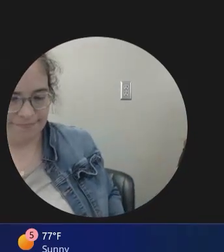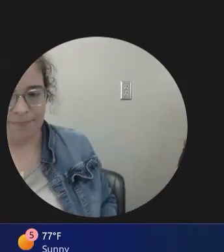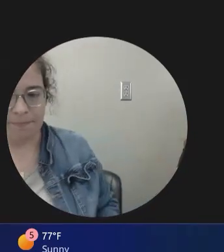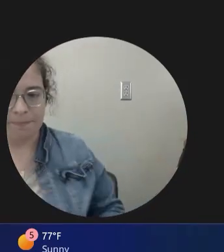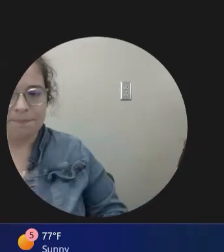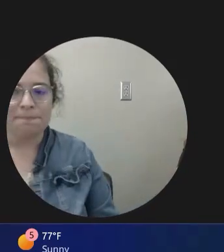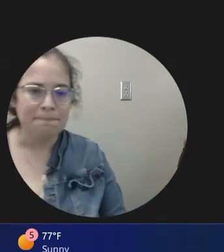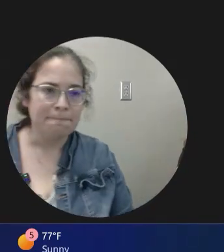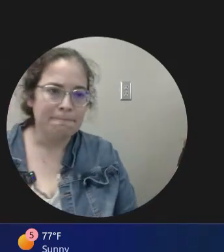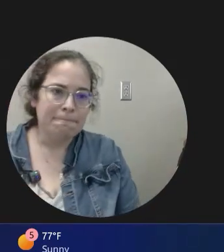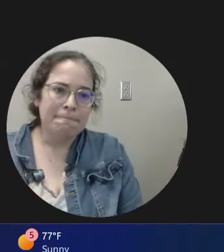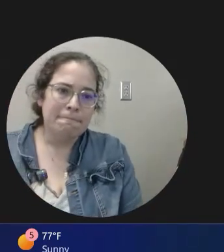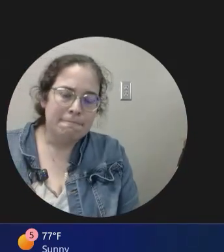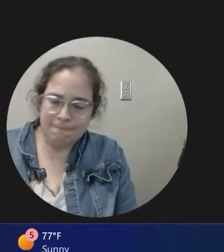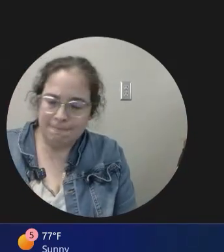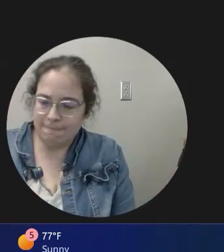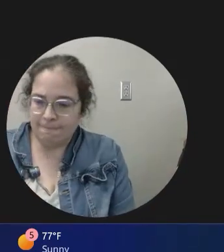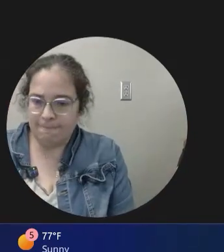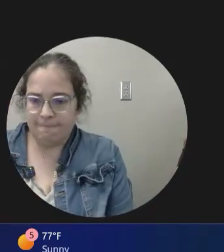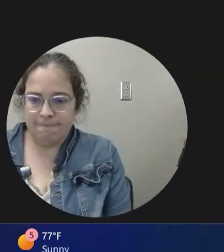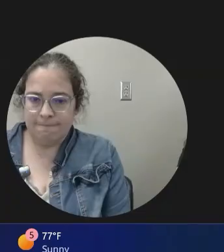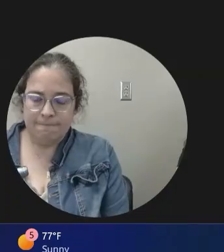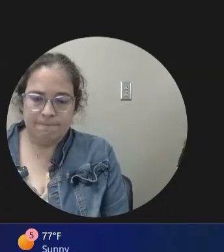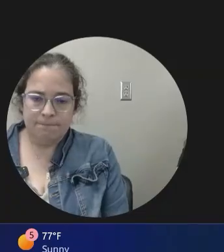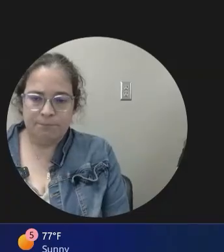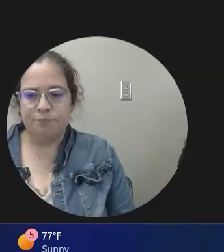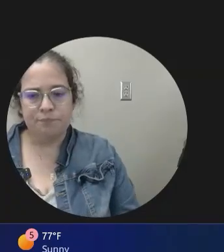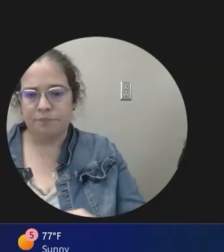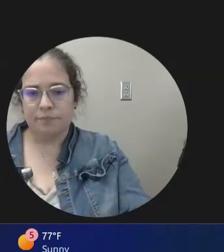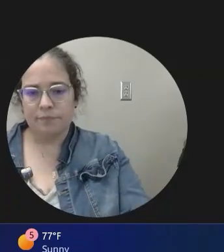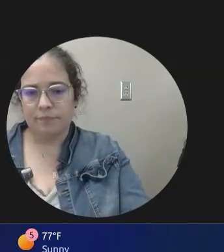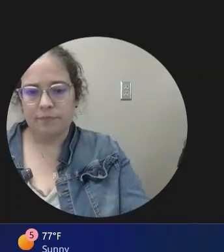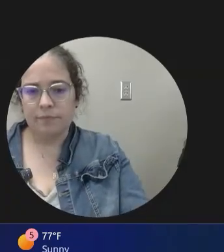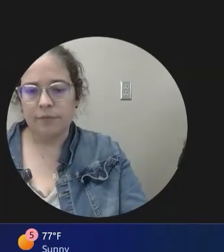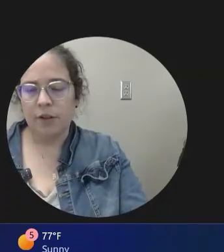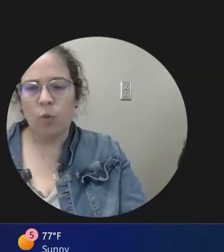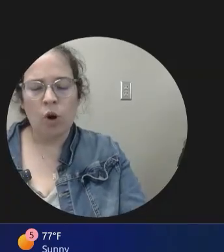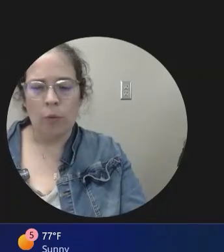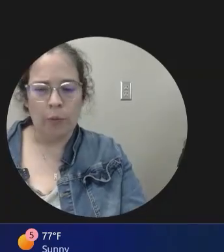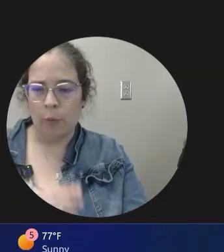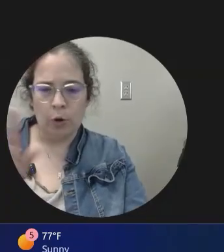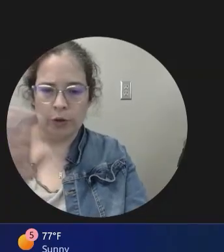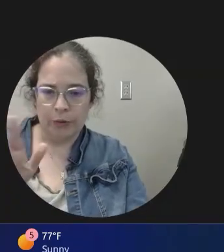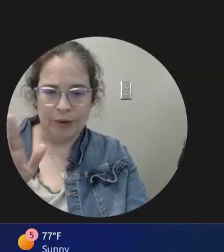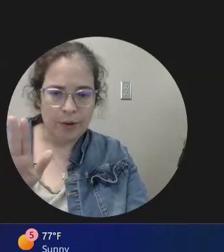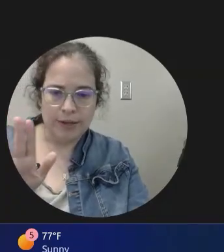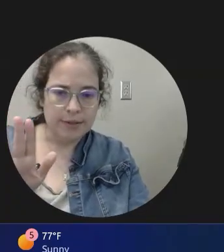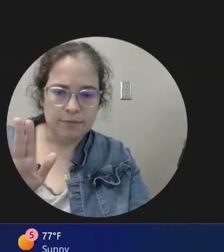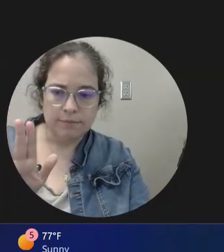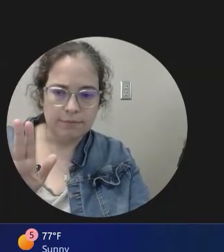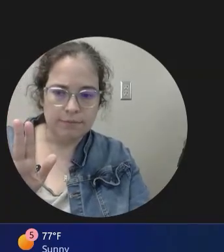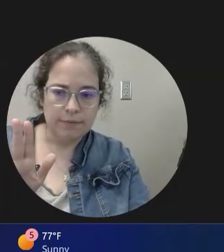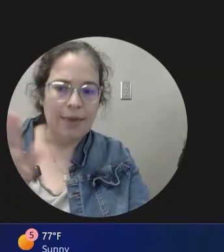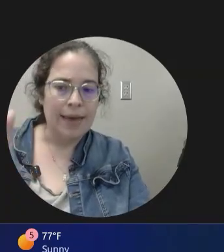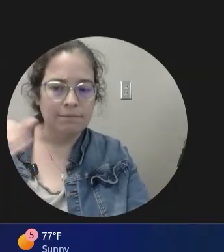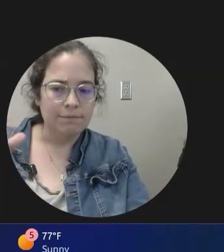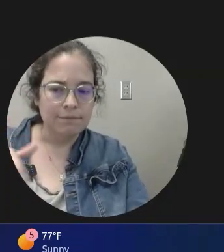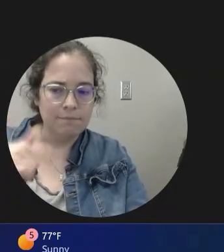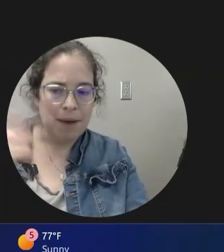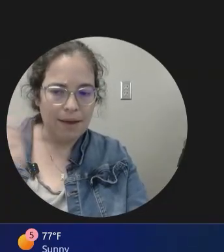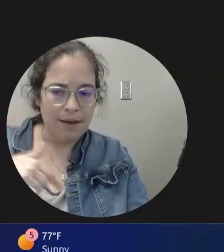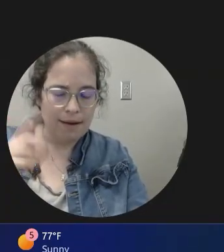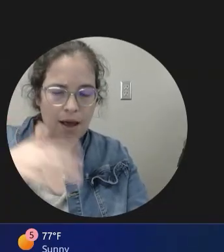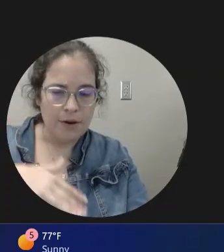often do not even realize they have a loss. In fact, they get very indignant when their friends suggest that they may have a hearing problem. And